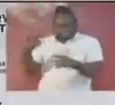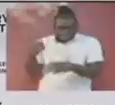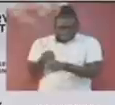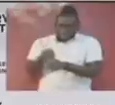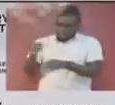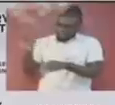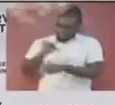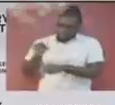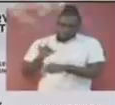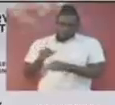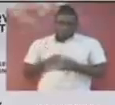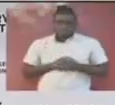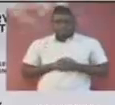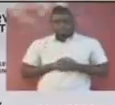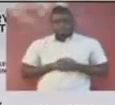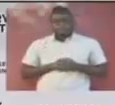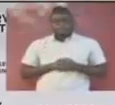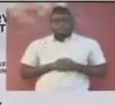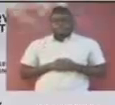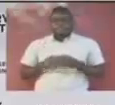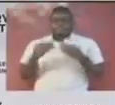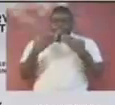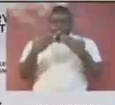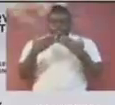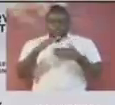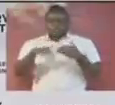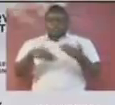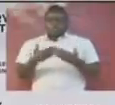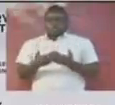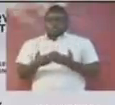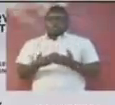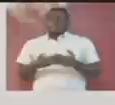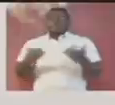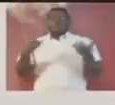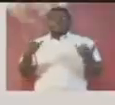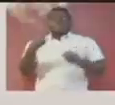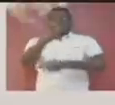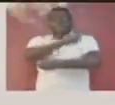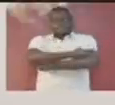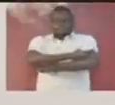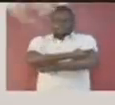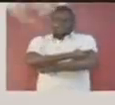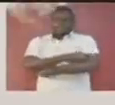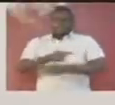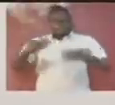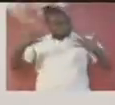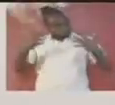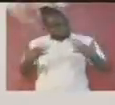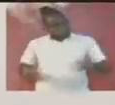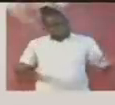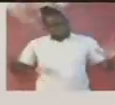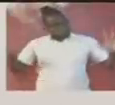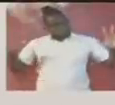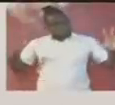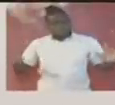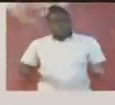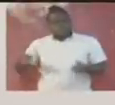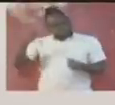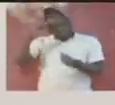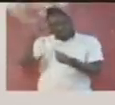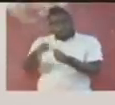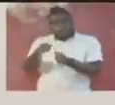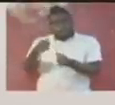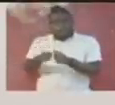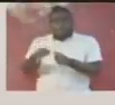and Dr. Alexander. We have come to the end of today's media conference. Please remember that your mental health is just